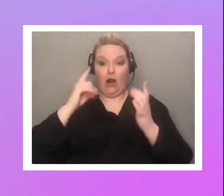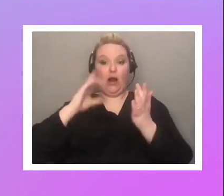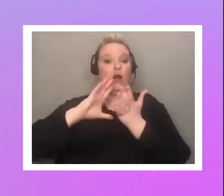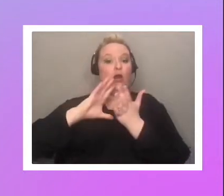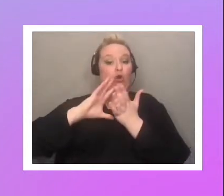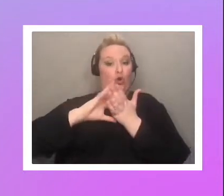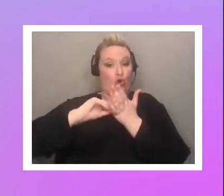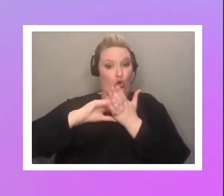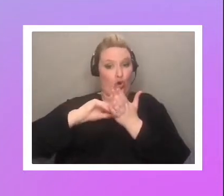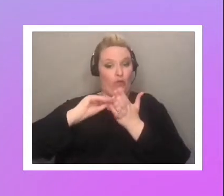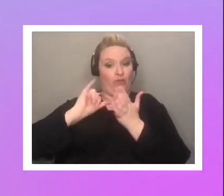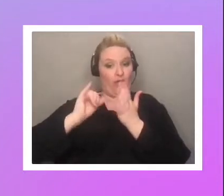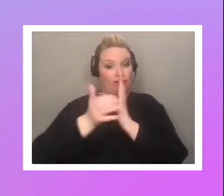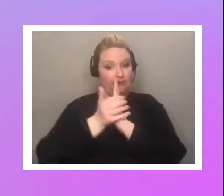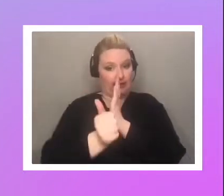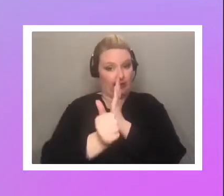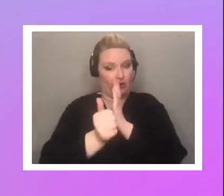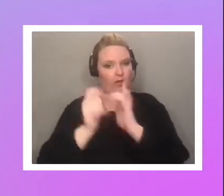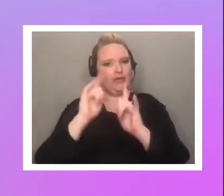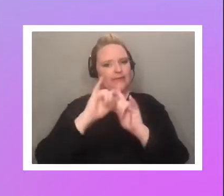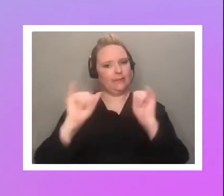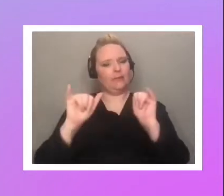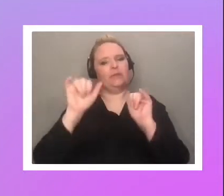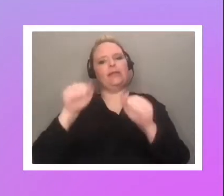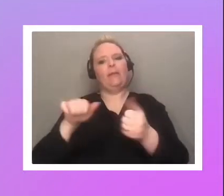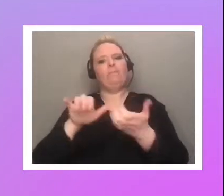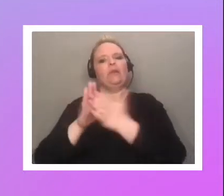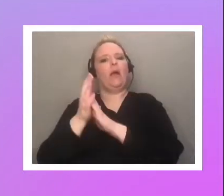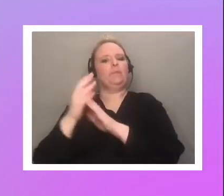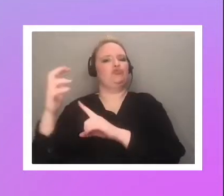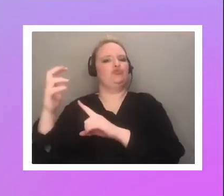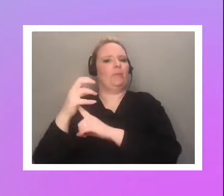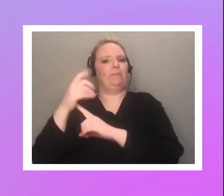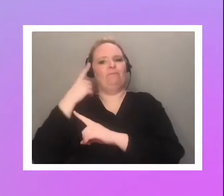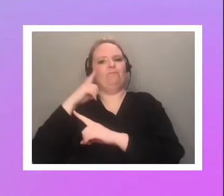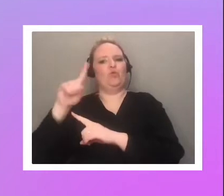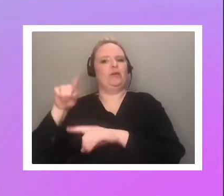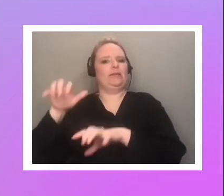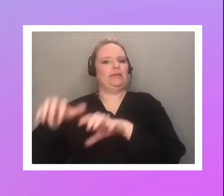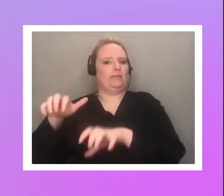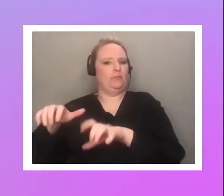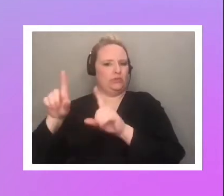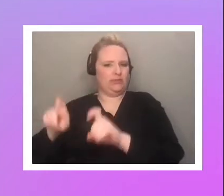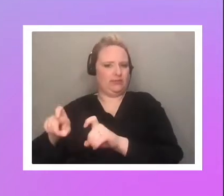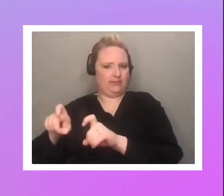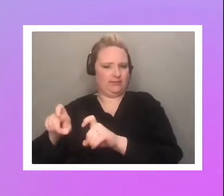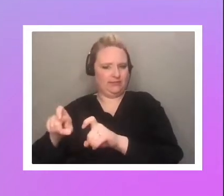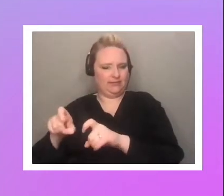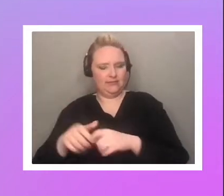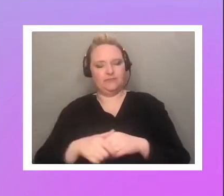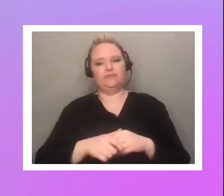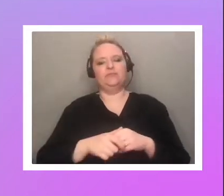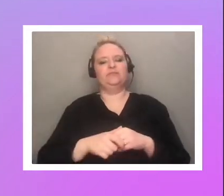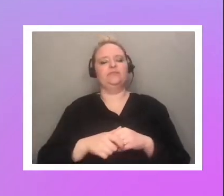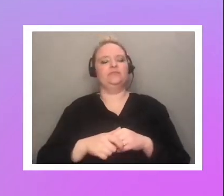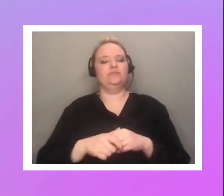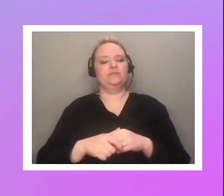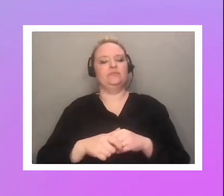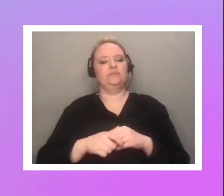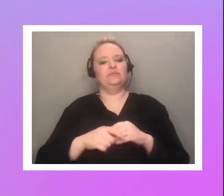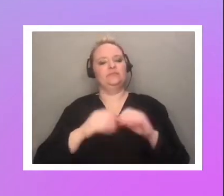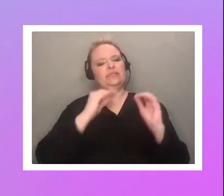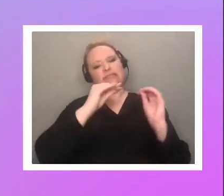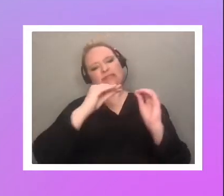learning about that skill, you can have that person be a champion of keyboard testing and and teaching that